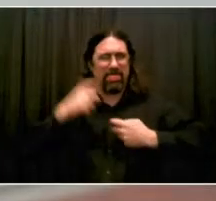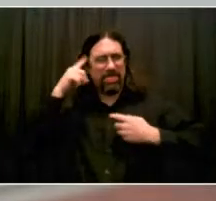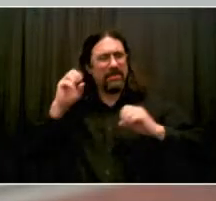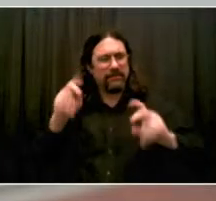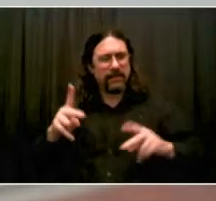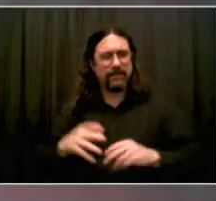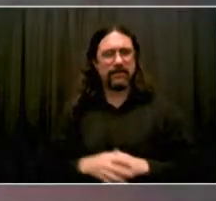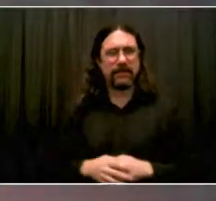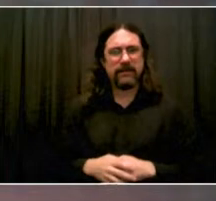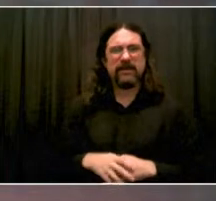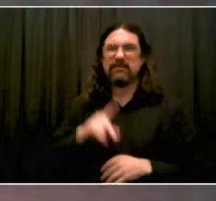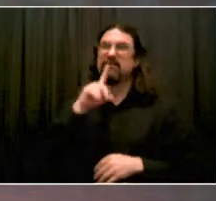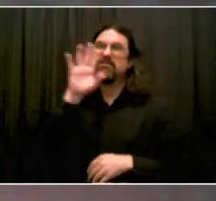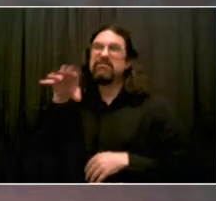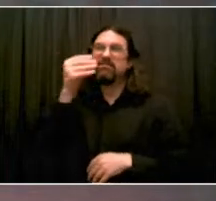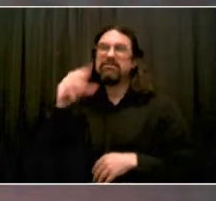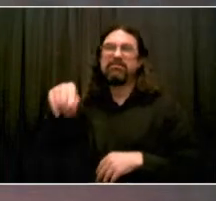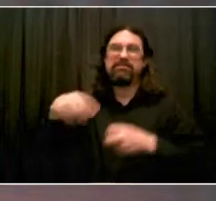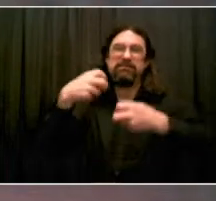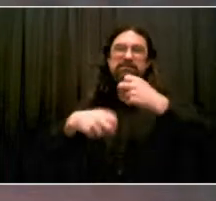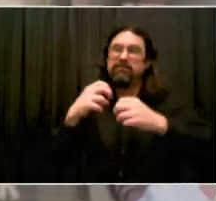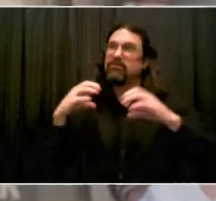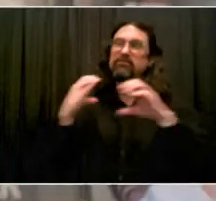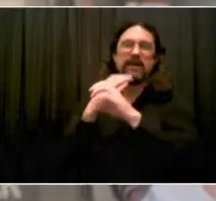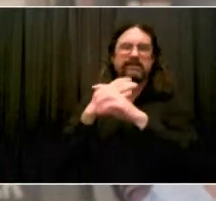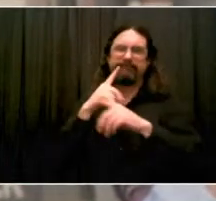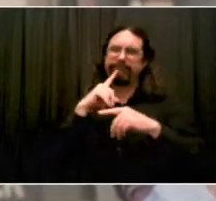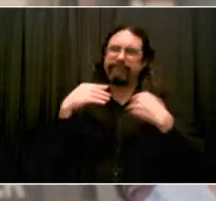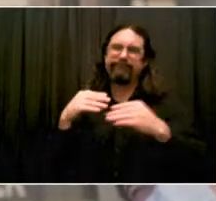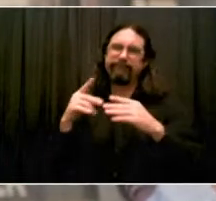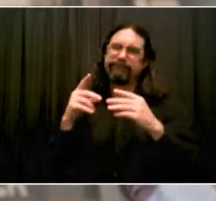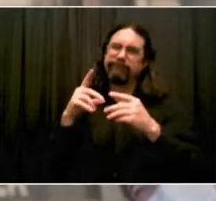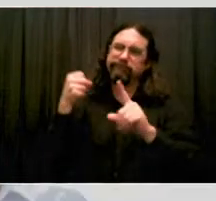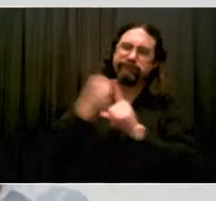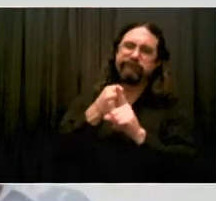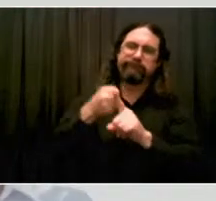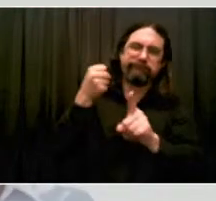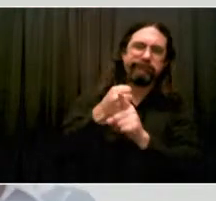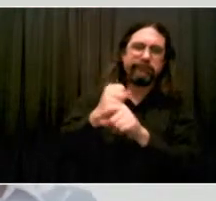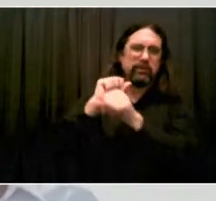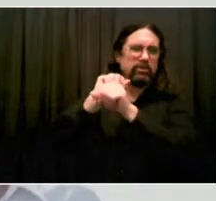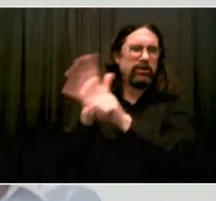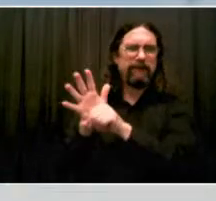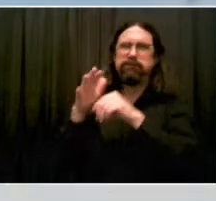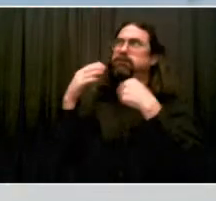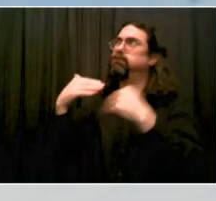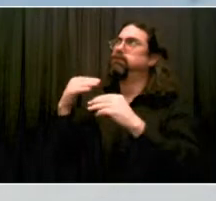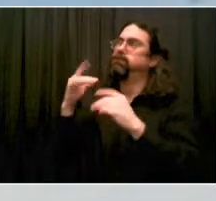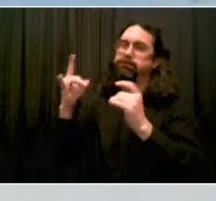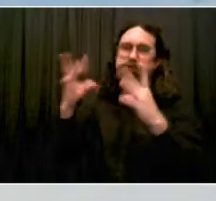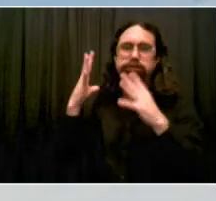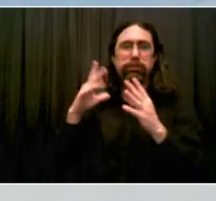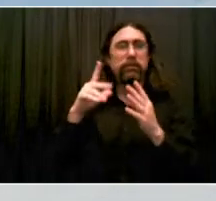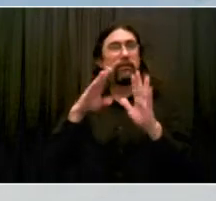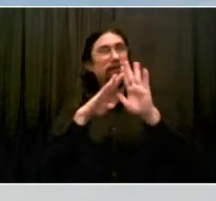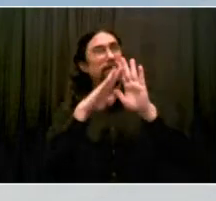and a crisis that has tested us in so many ways, a recovery for all of us means mental health for all of